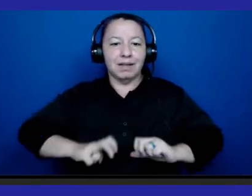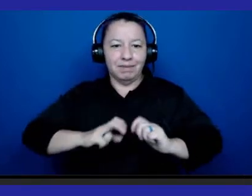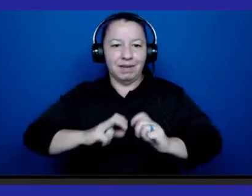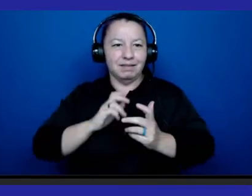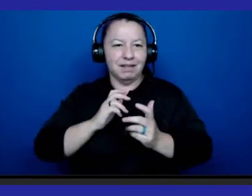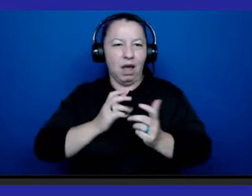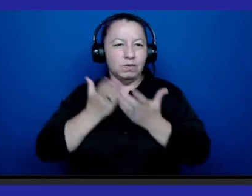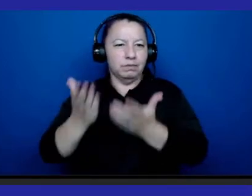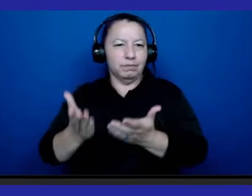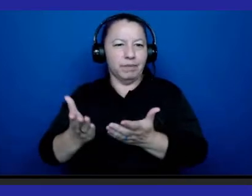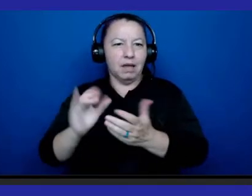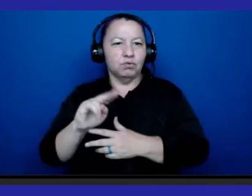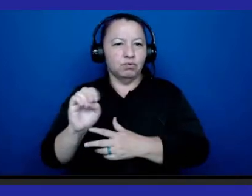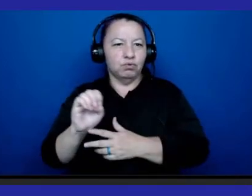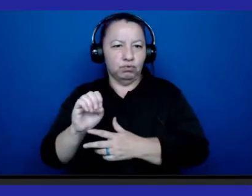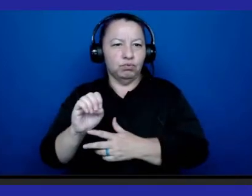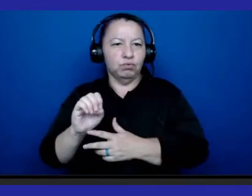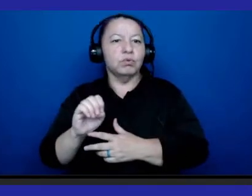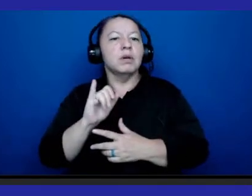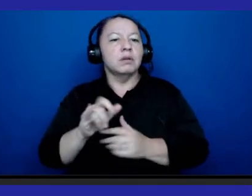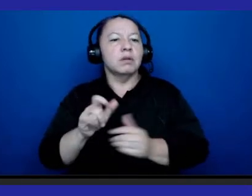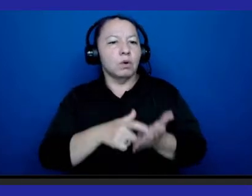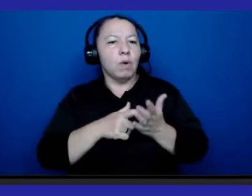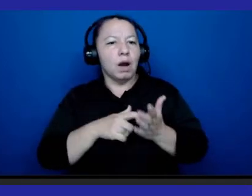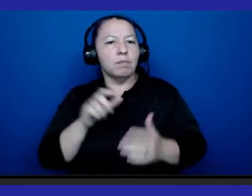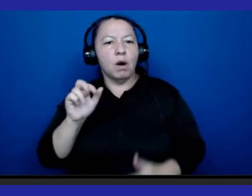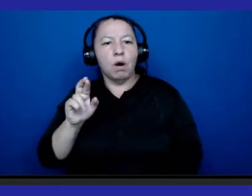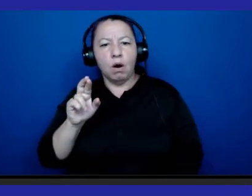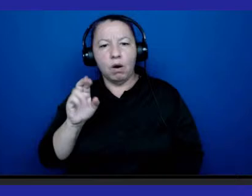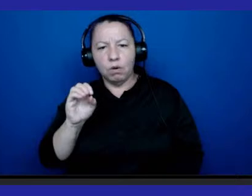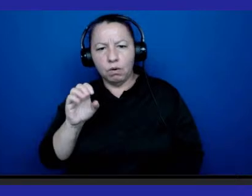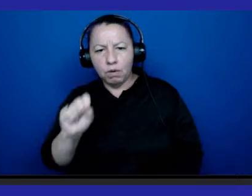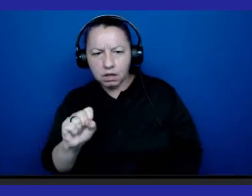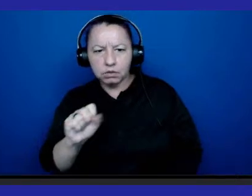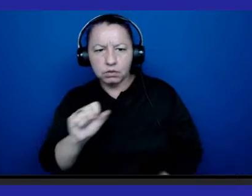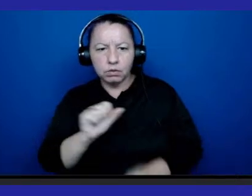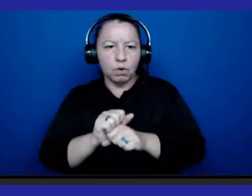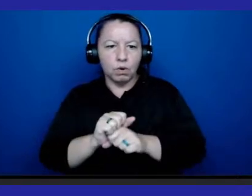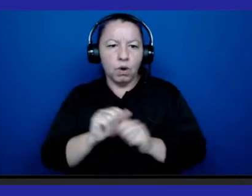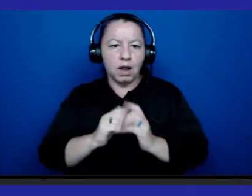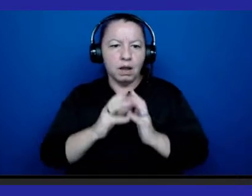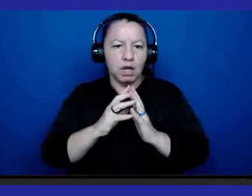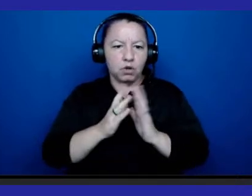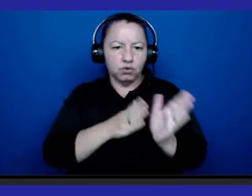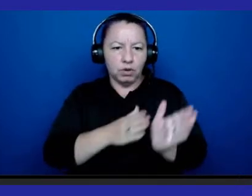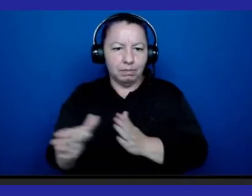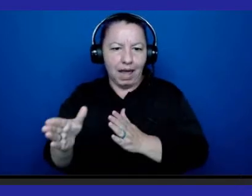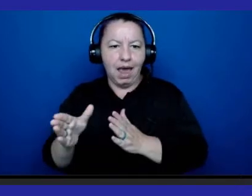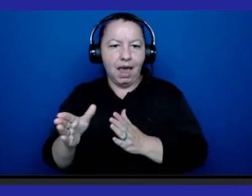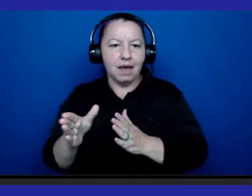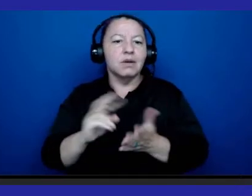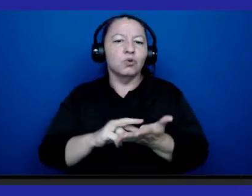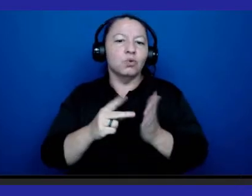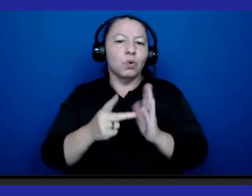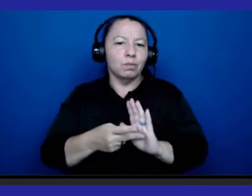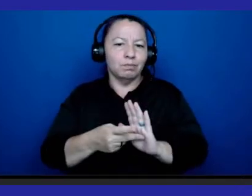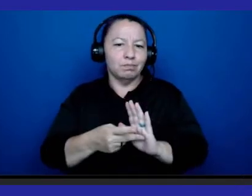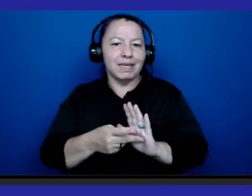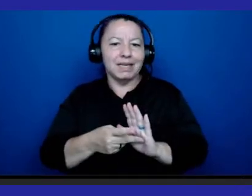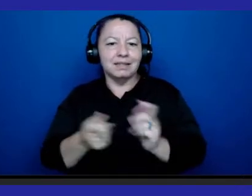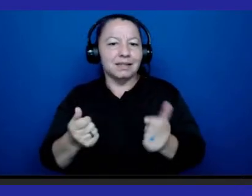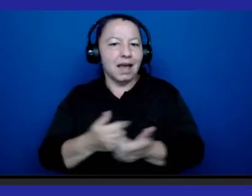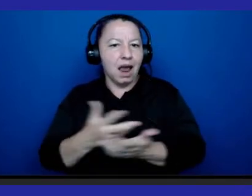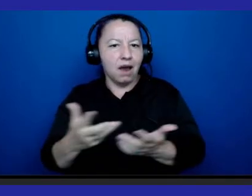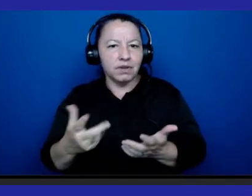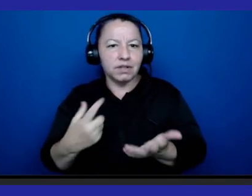June, required by the IROS to work on an implementation plan, which basically is talking about everything you spoke about in June that you